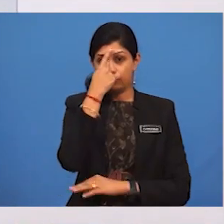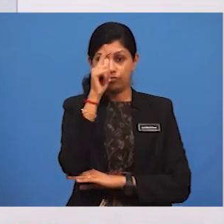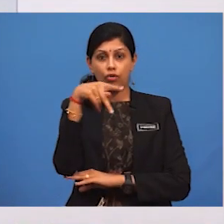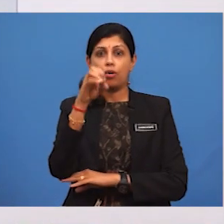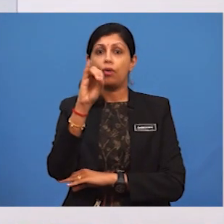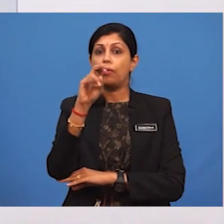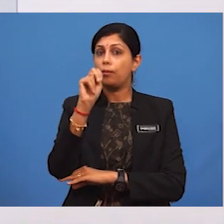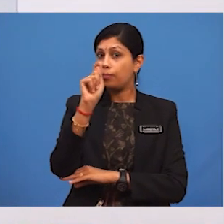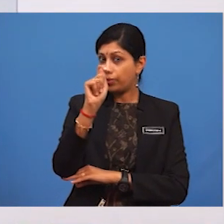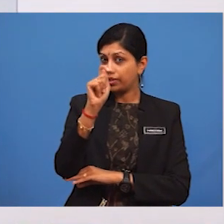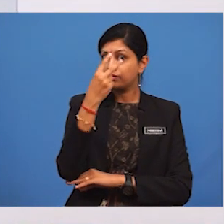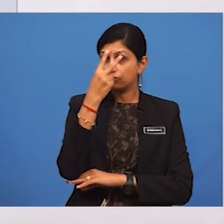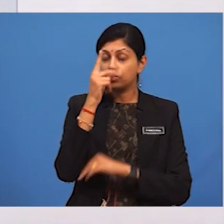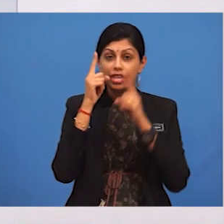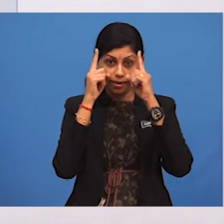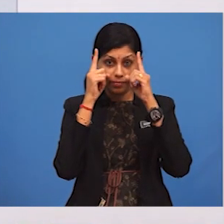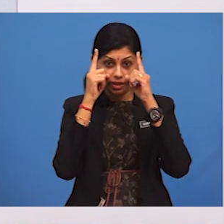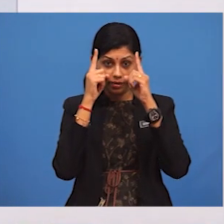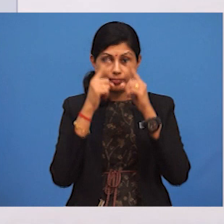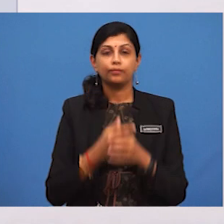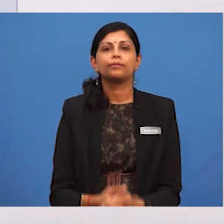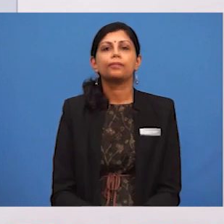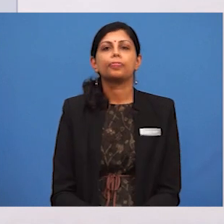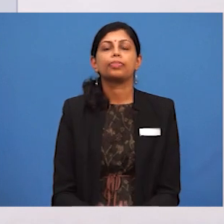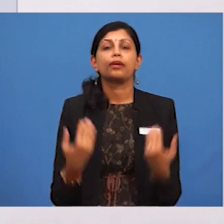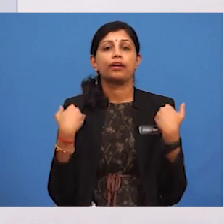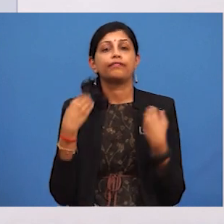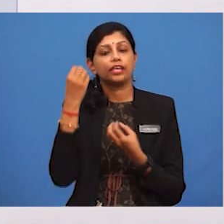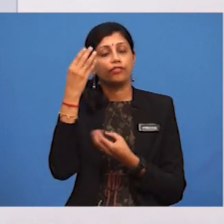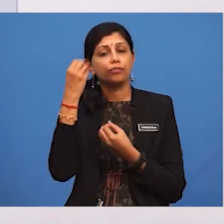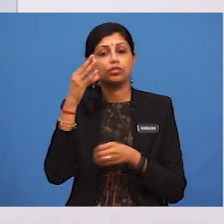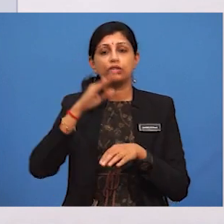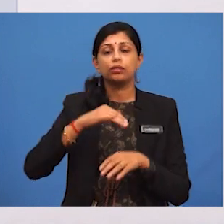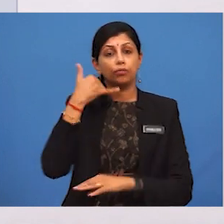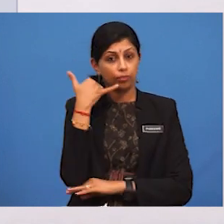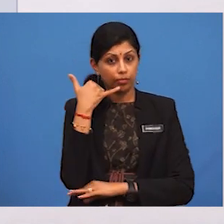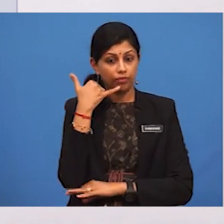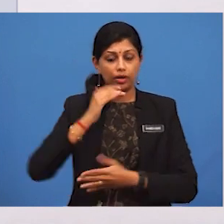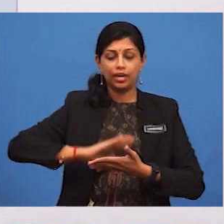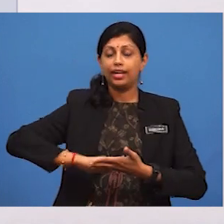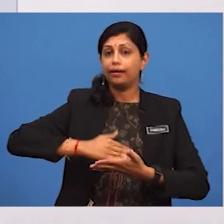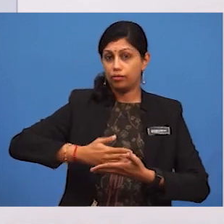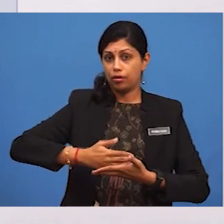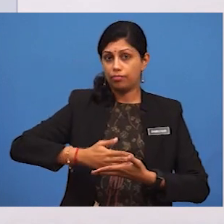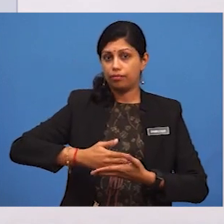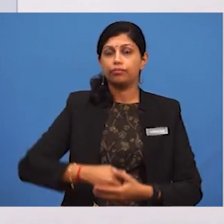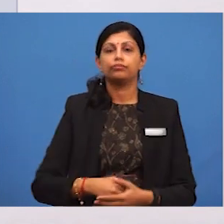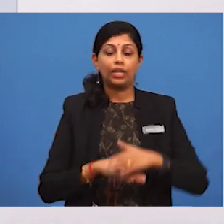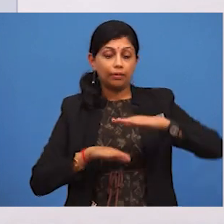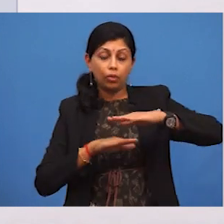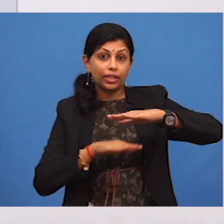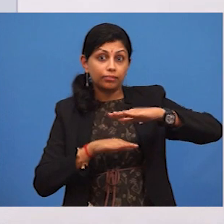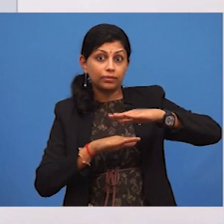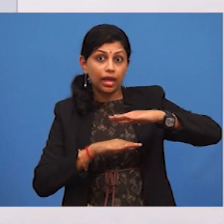You have information on the mobile phone, the laptop, and another section at the bottom